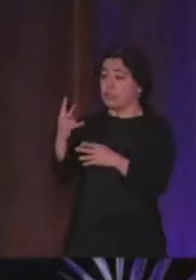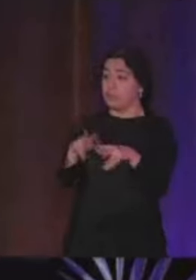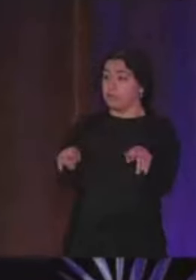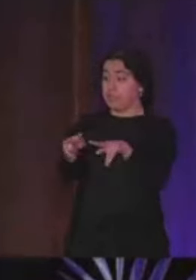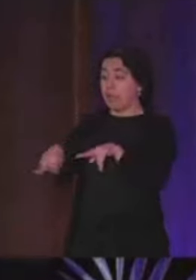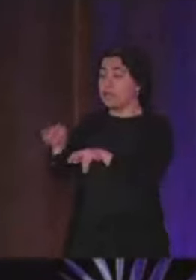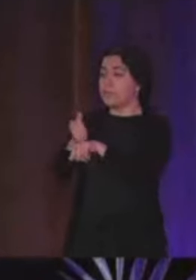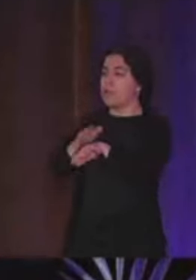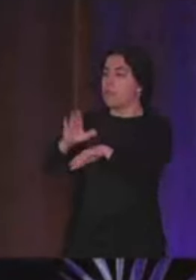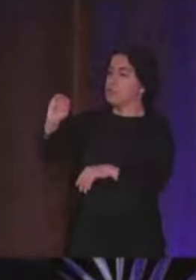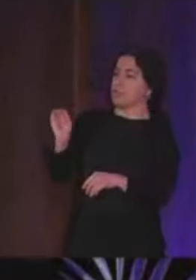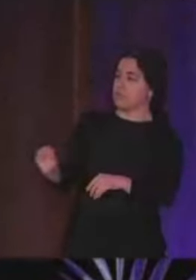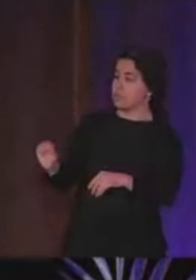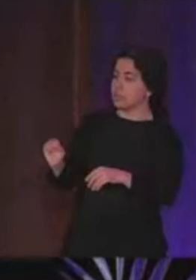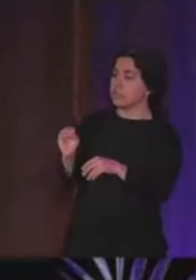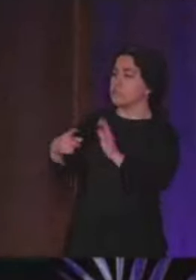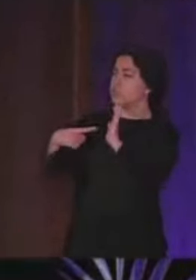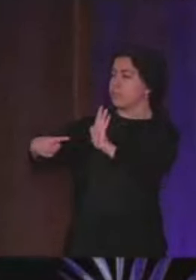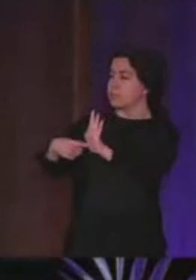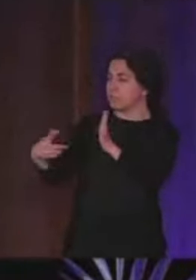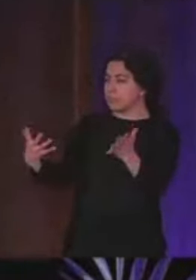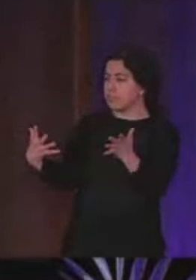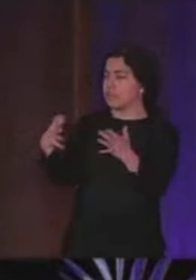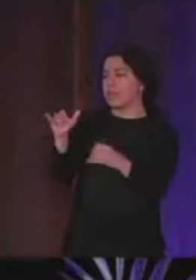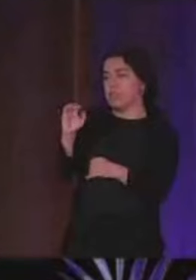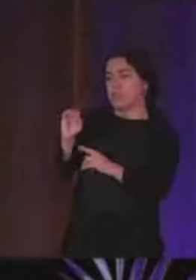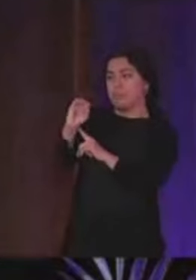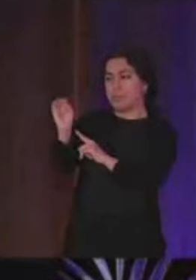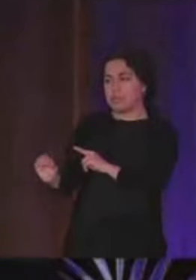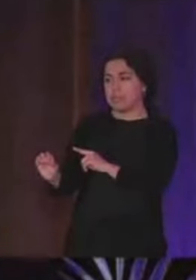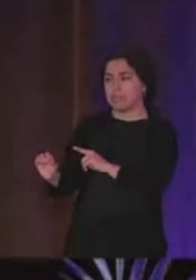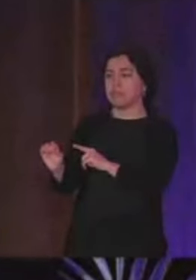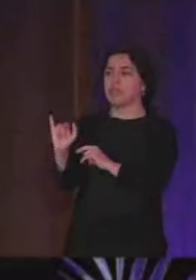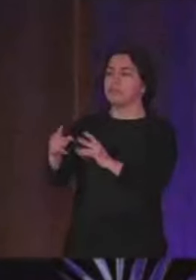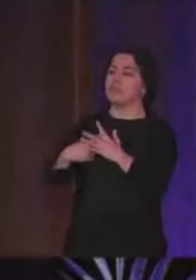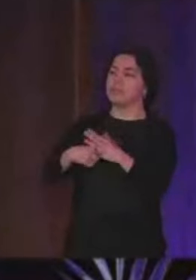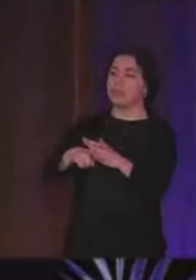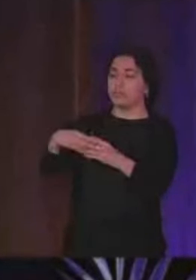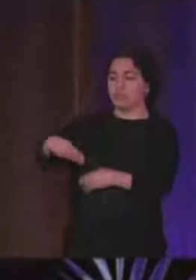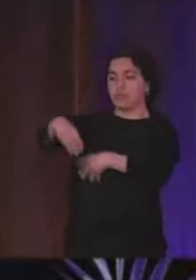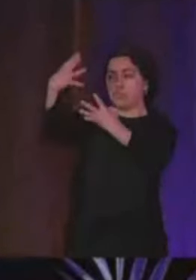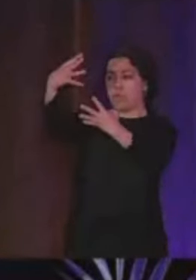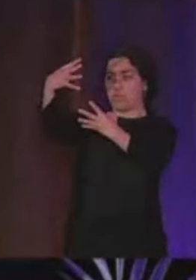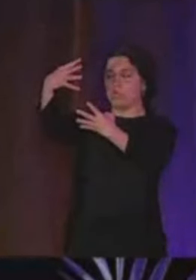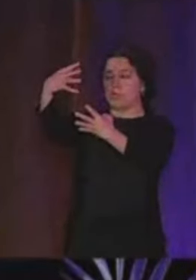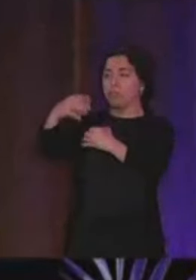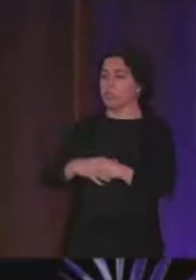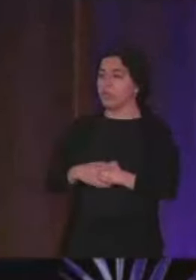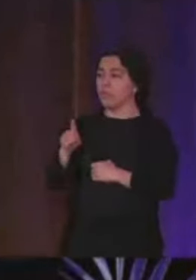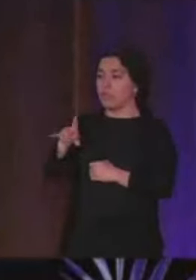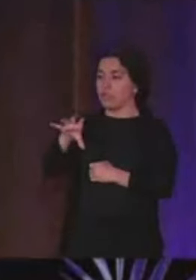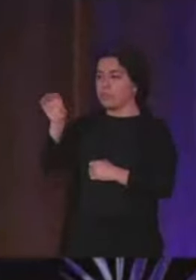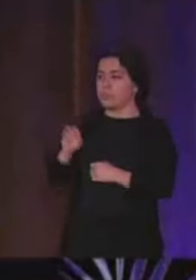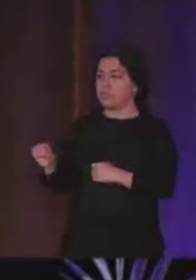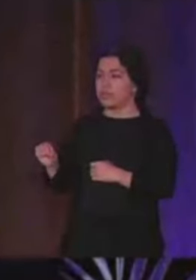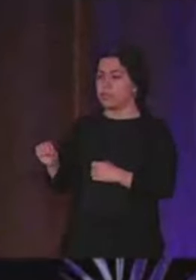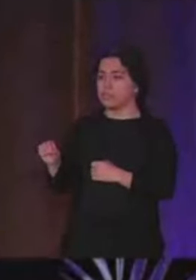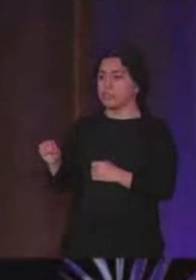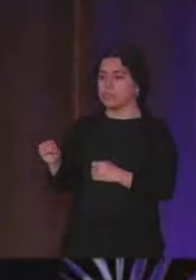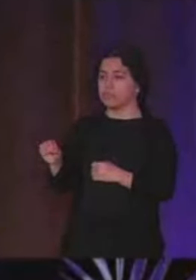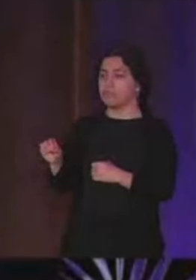percentage-based, and they represent basically 0% of the start of the scroll trigger and 100% of the end.